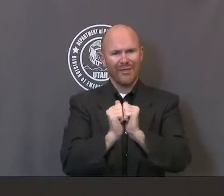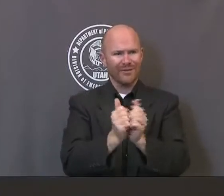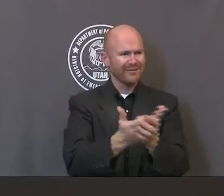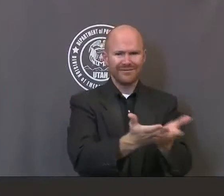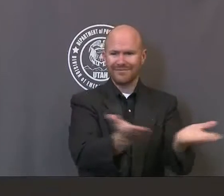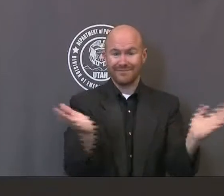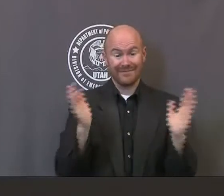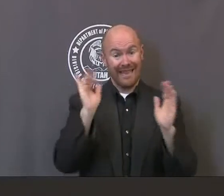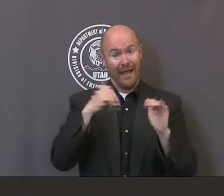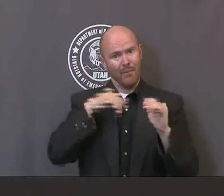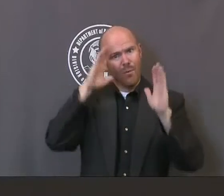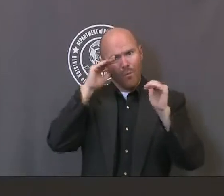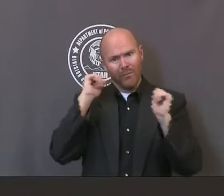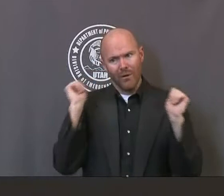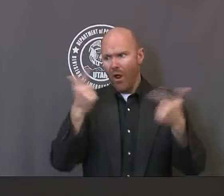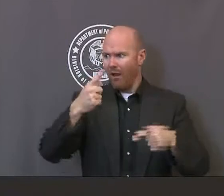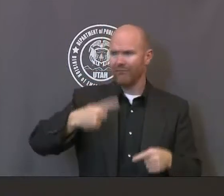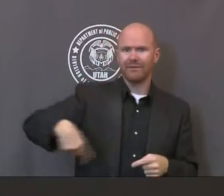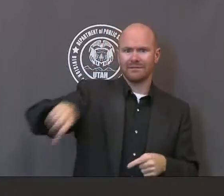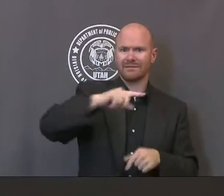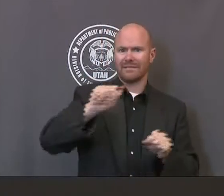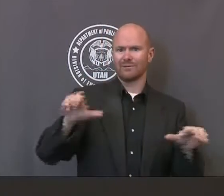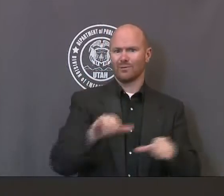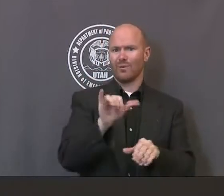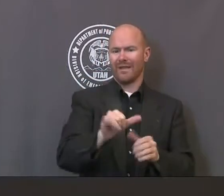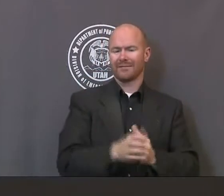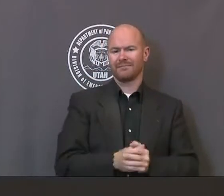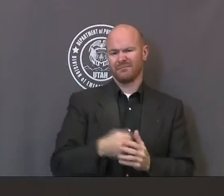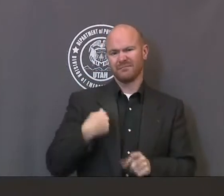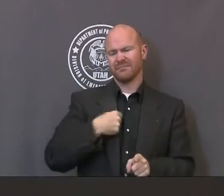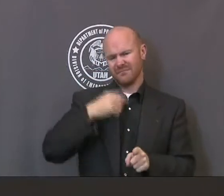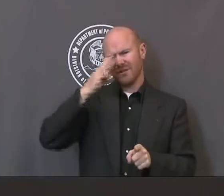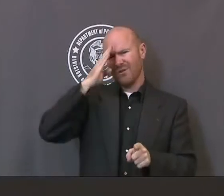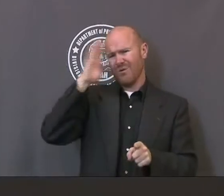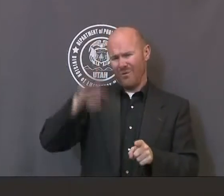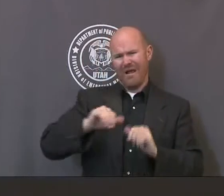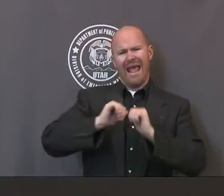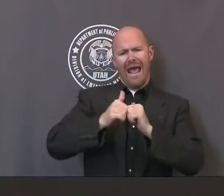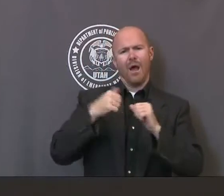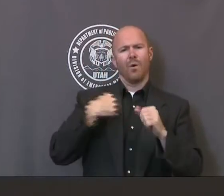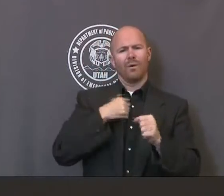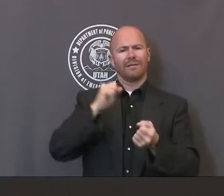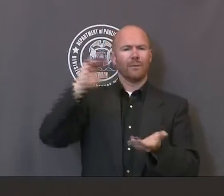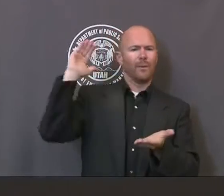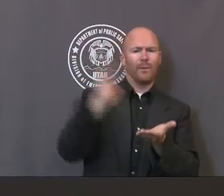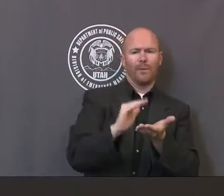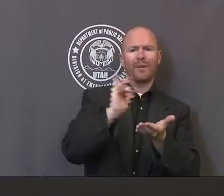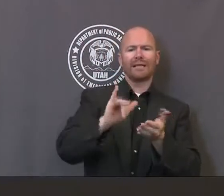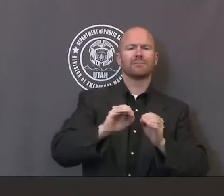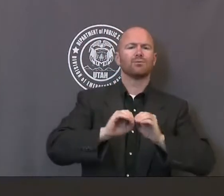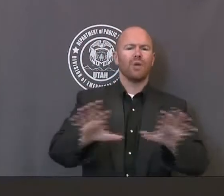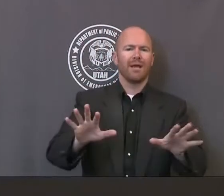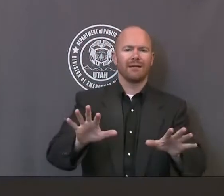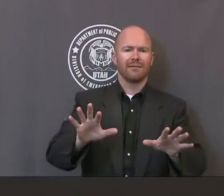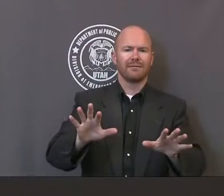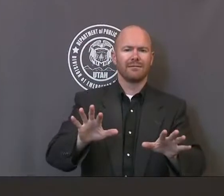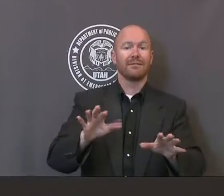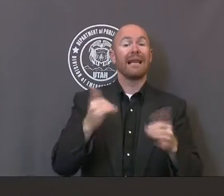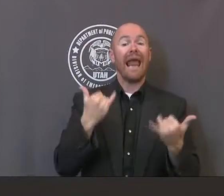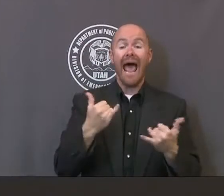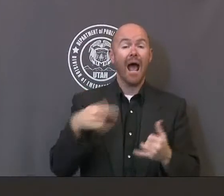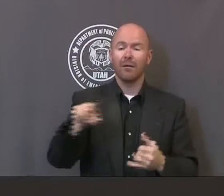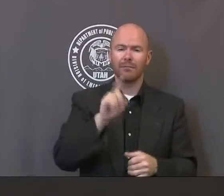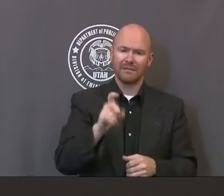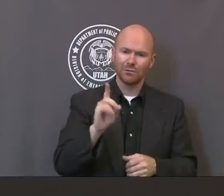all do, including each one of you. We know precisely how to limit the spread of the virus. Now we just need to do it.